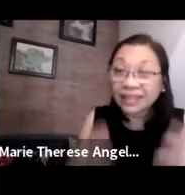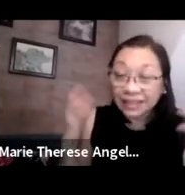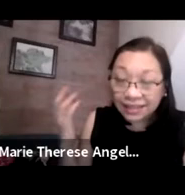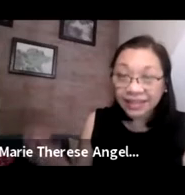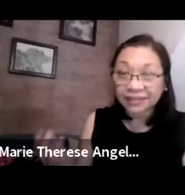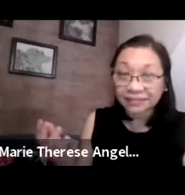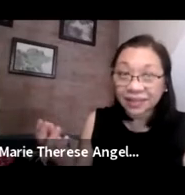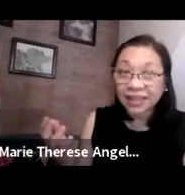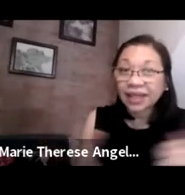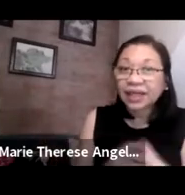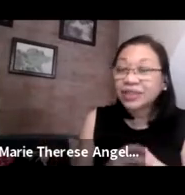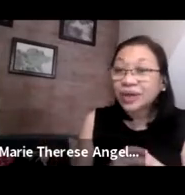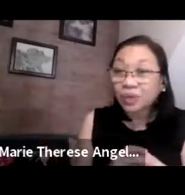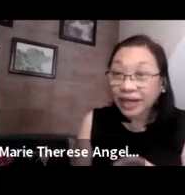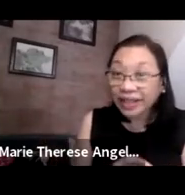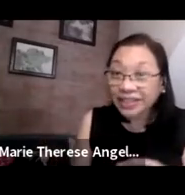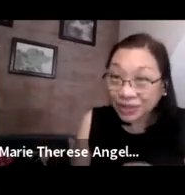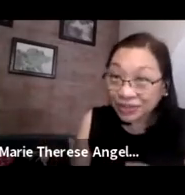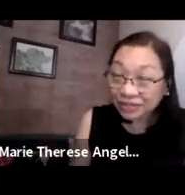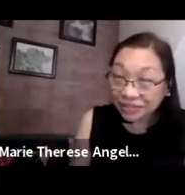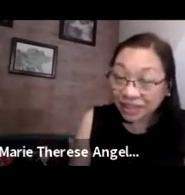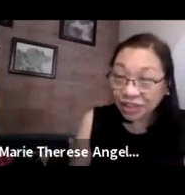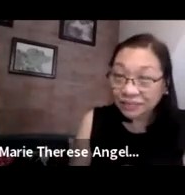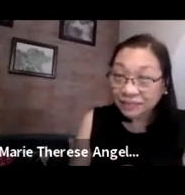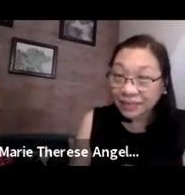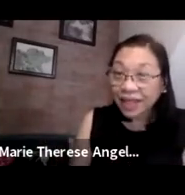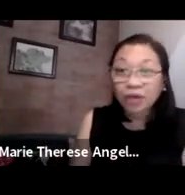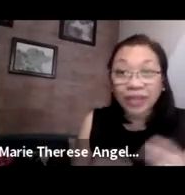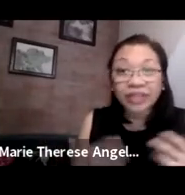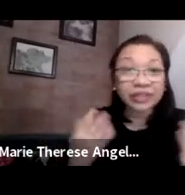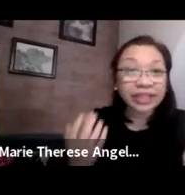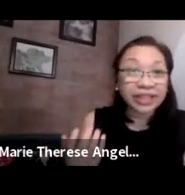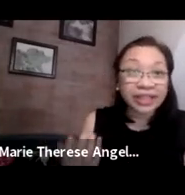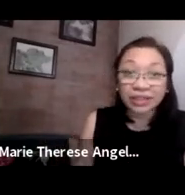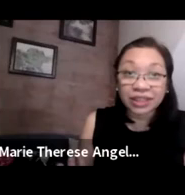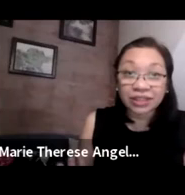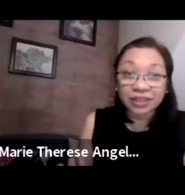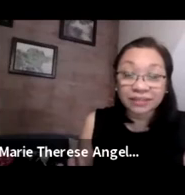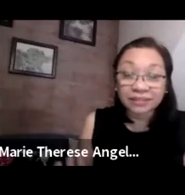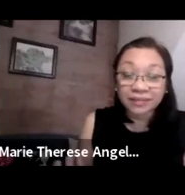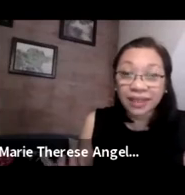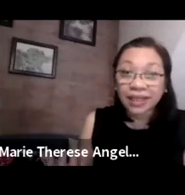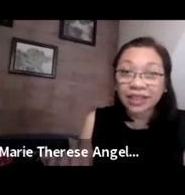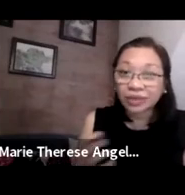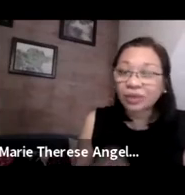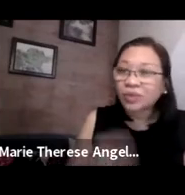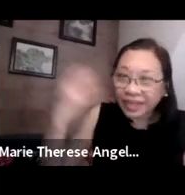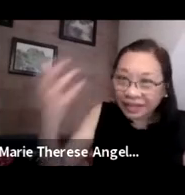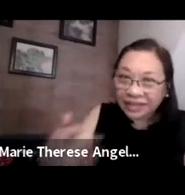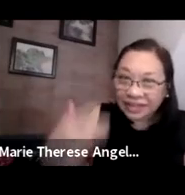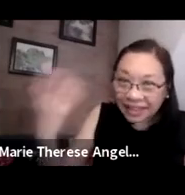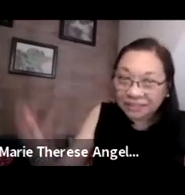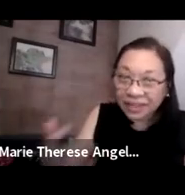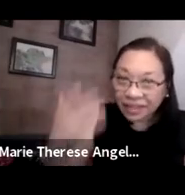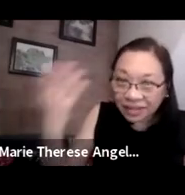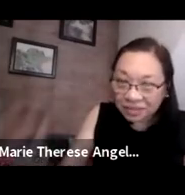actively listening, you acquire useful information. When you're in a negotiation, you know, whatever